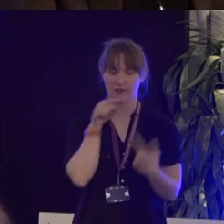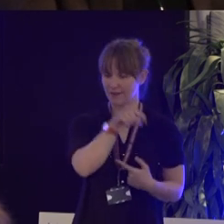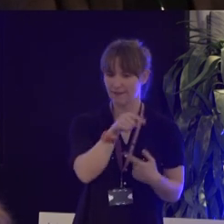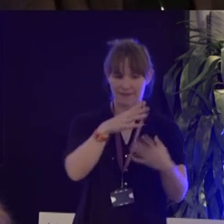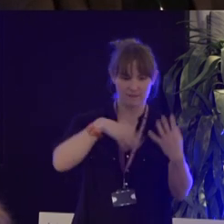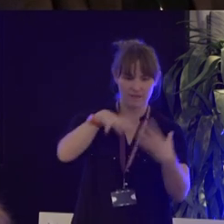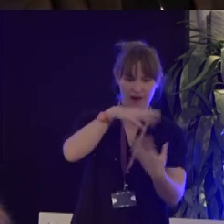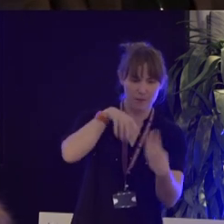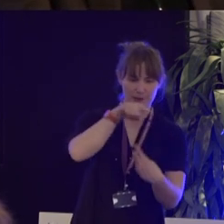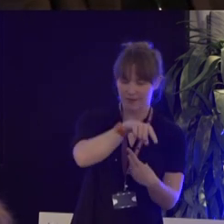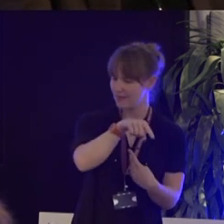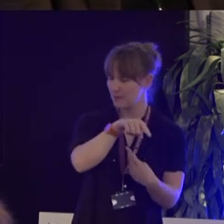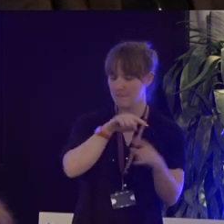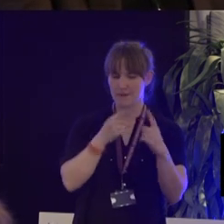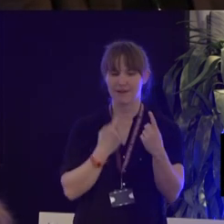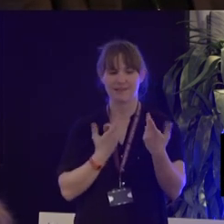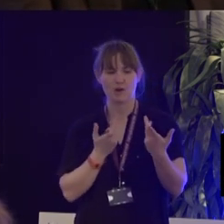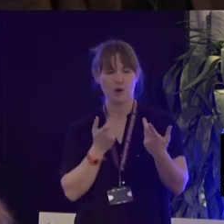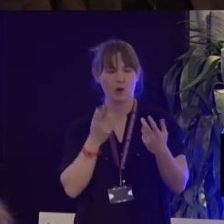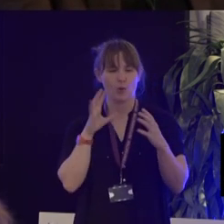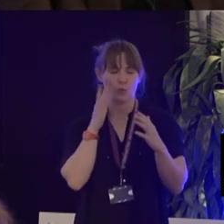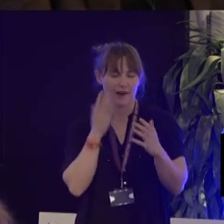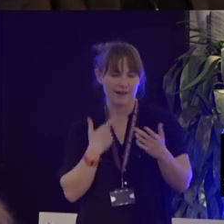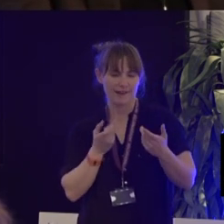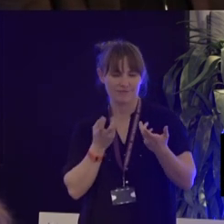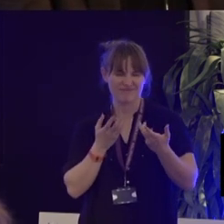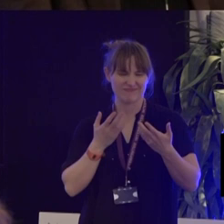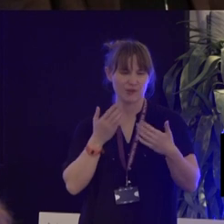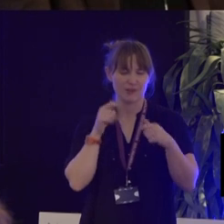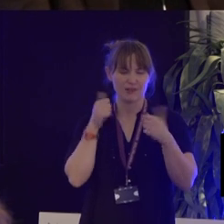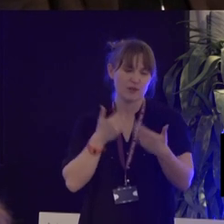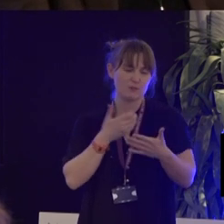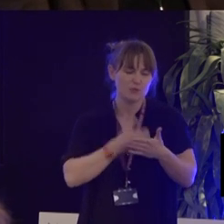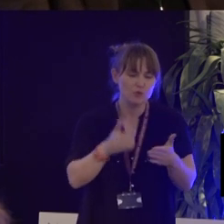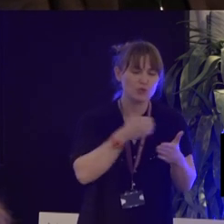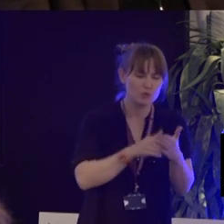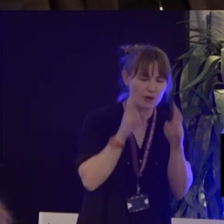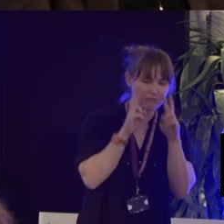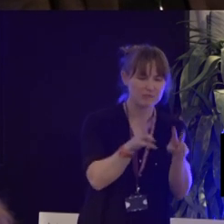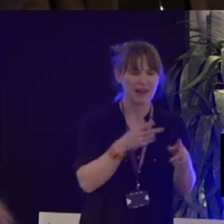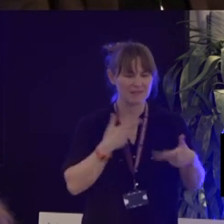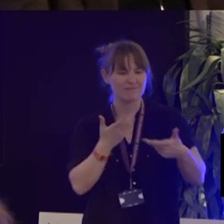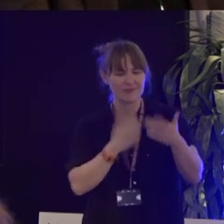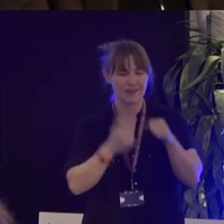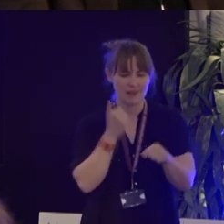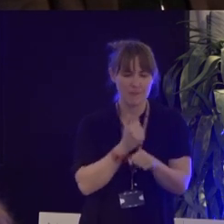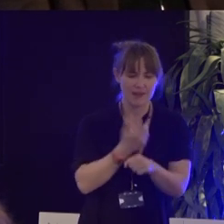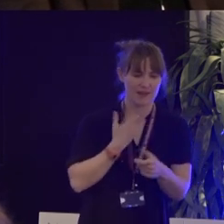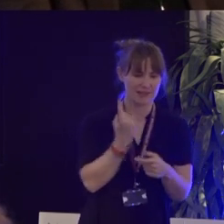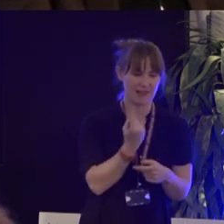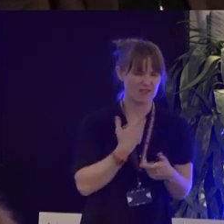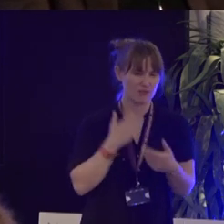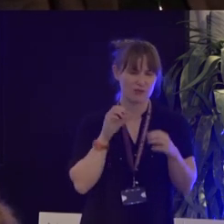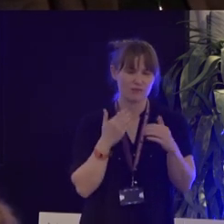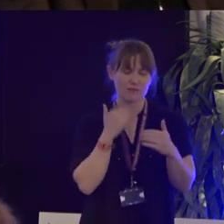see afterwards is that as people become accustomed to the memory, the medium alone is not sufficient to hold attention.